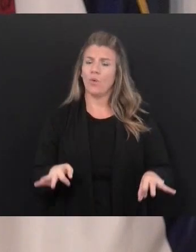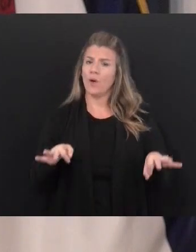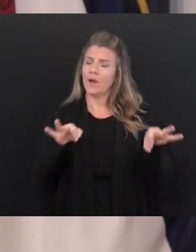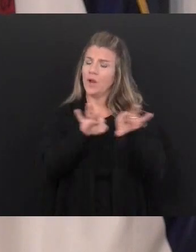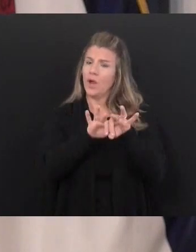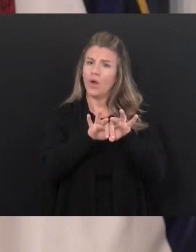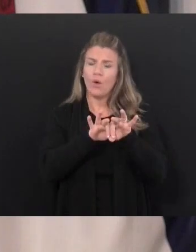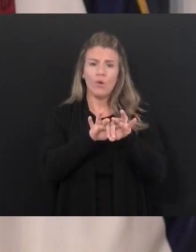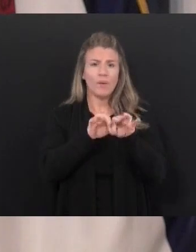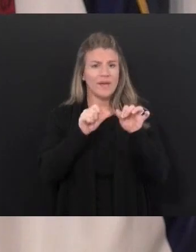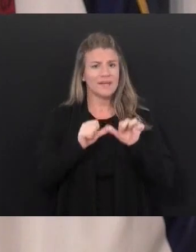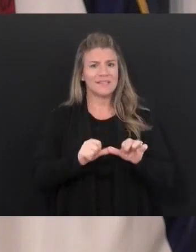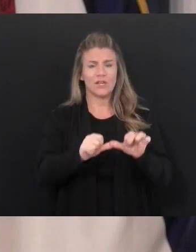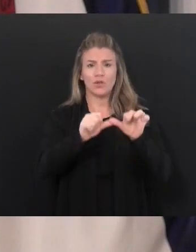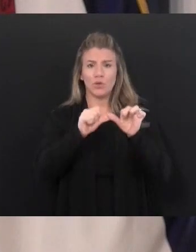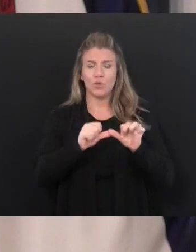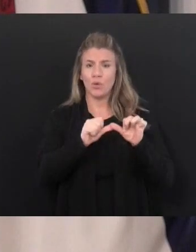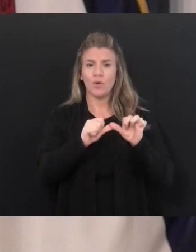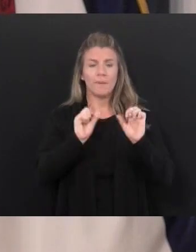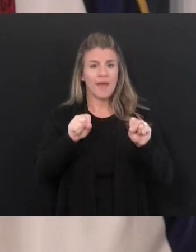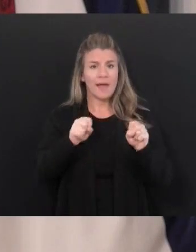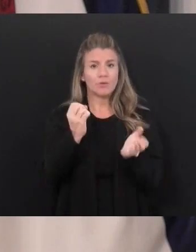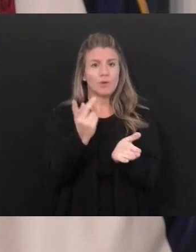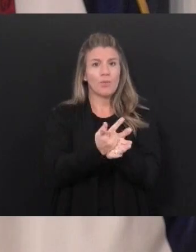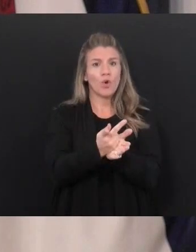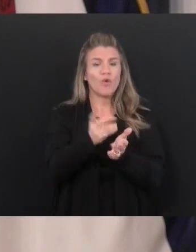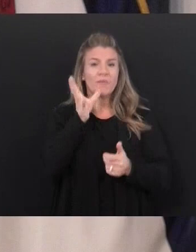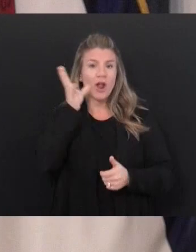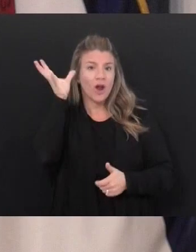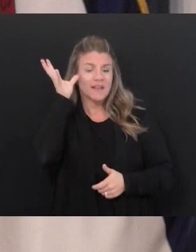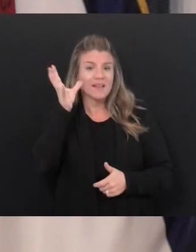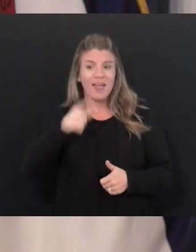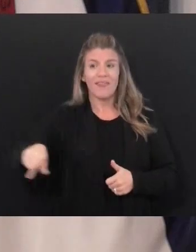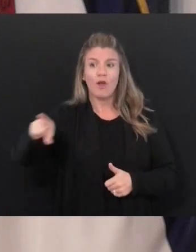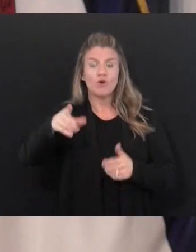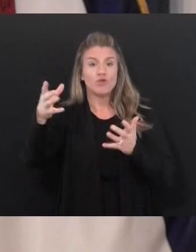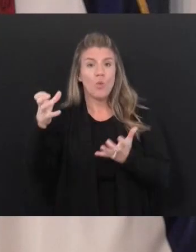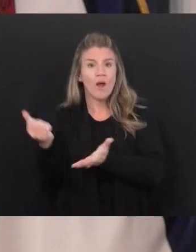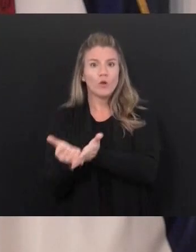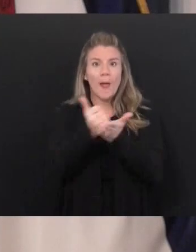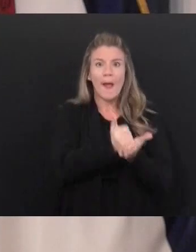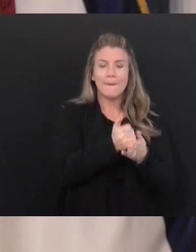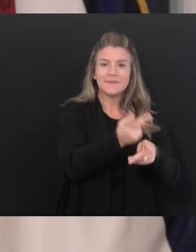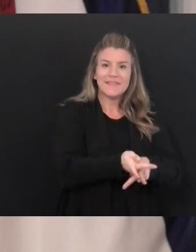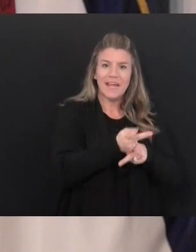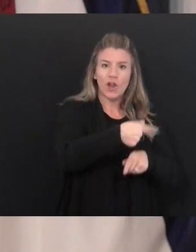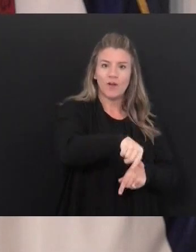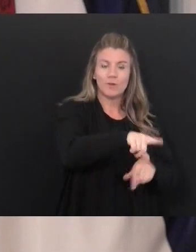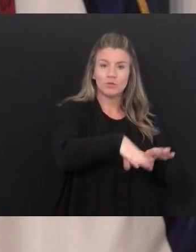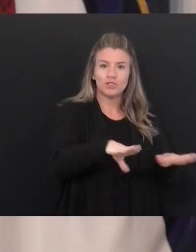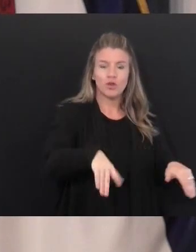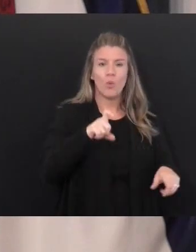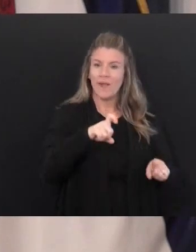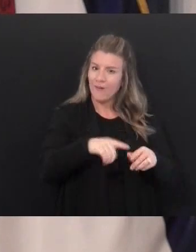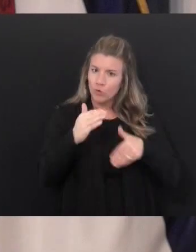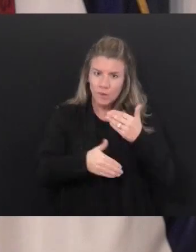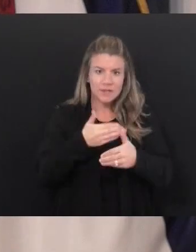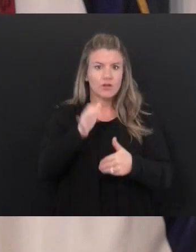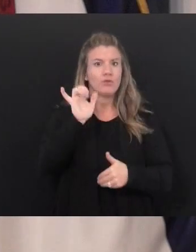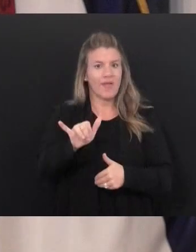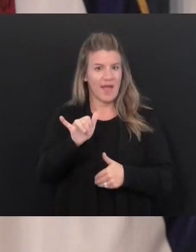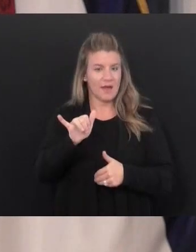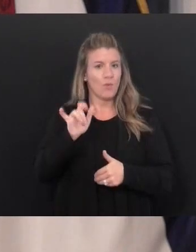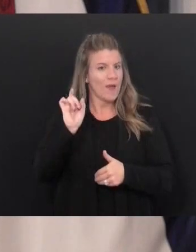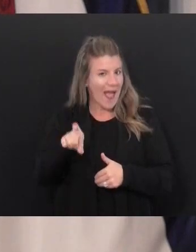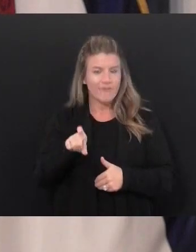recruit parents and people that want to step up and take care of these kids, and just it